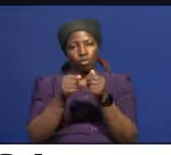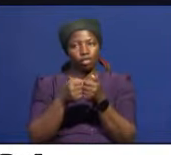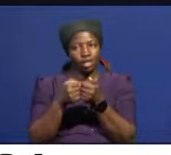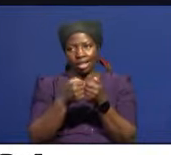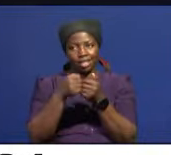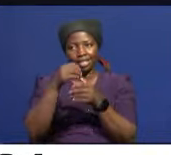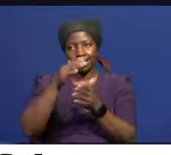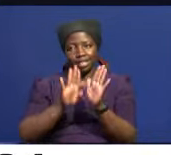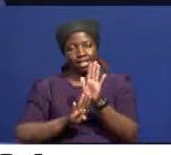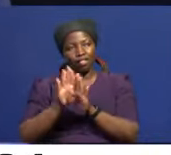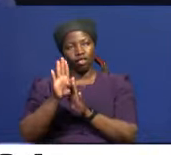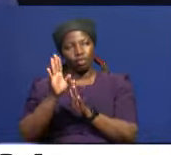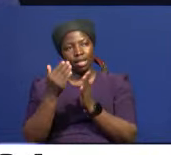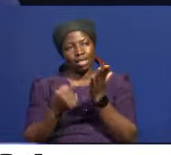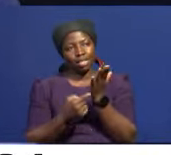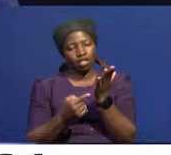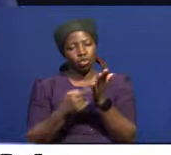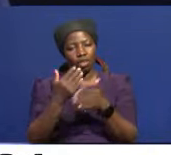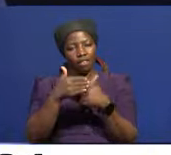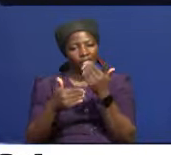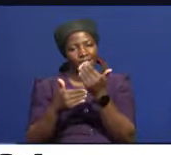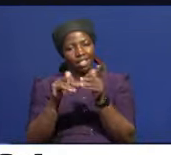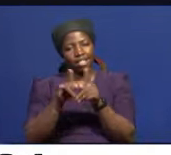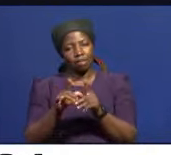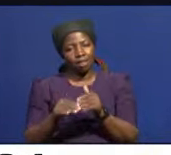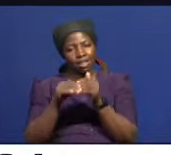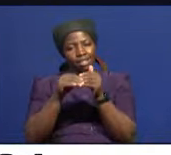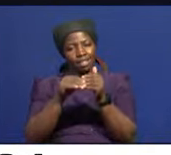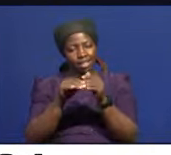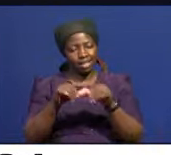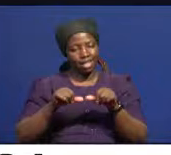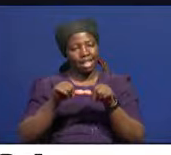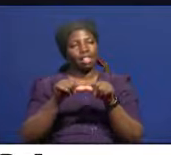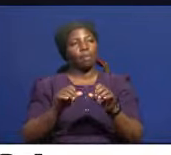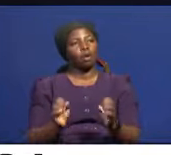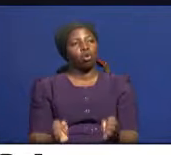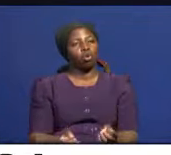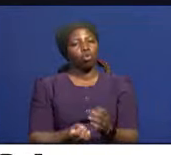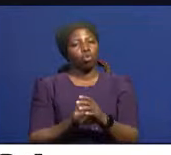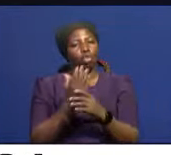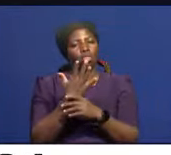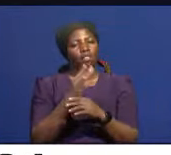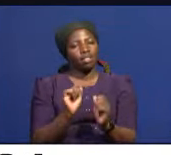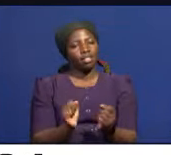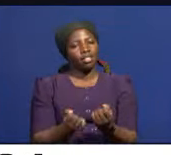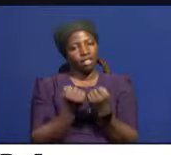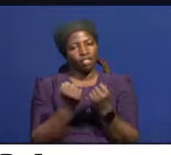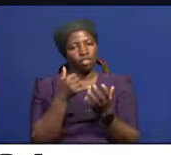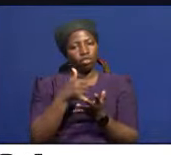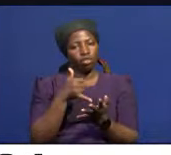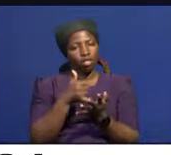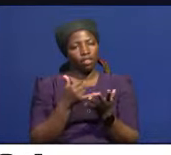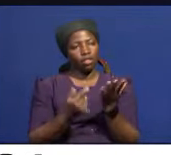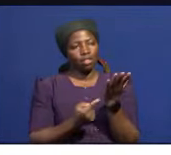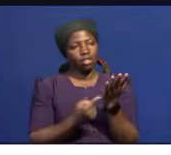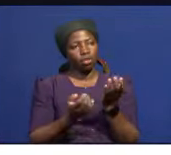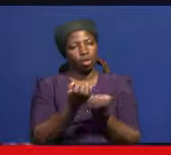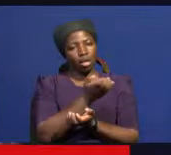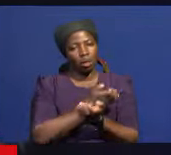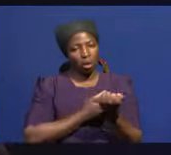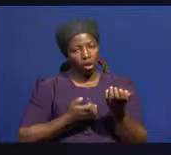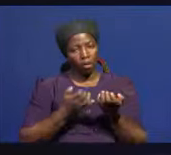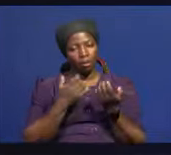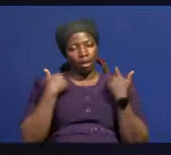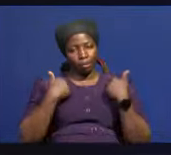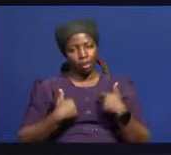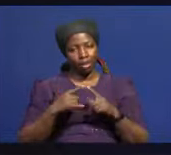digital infrastructure and drive sustainable growth of safe, inclusive digital economies. And I say